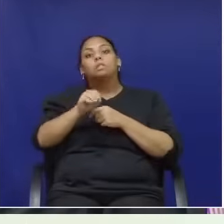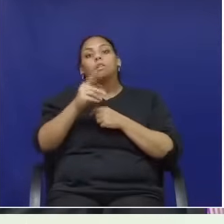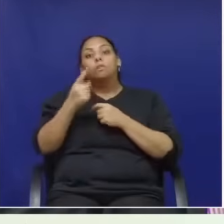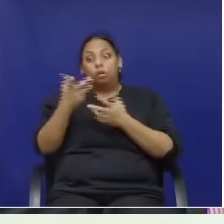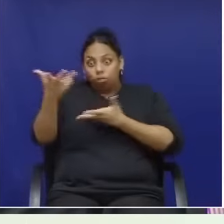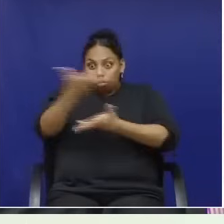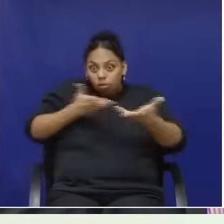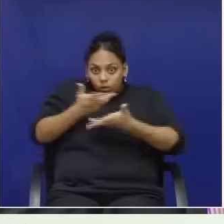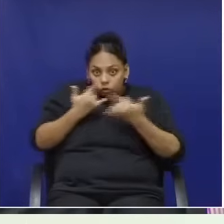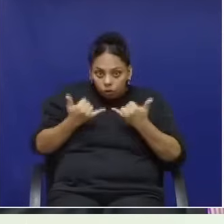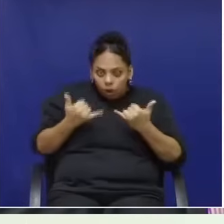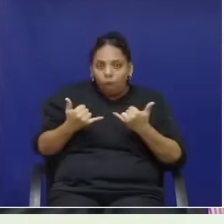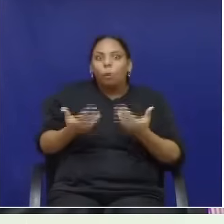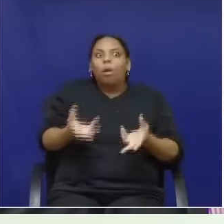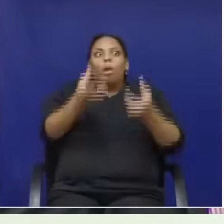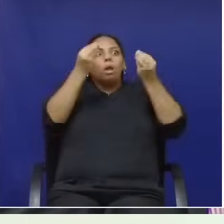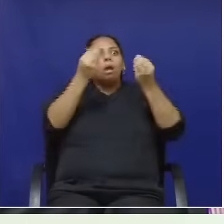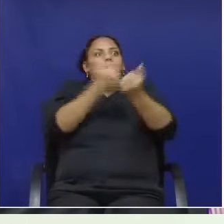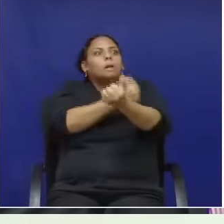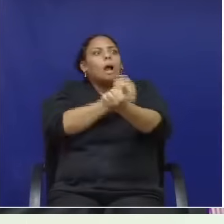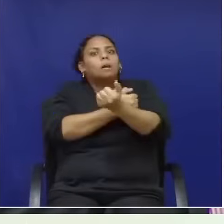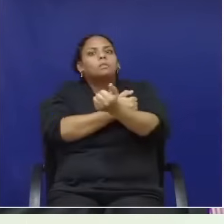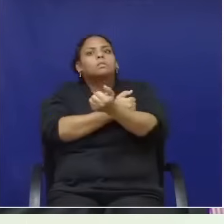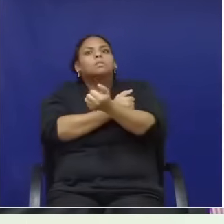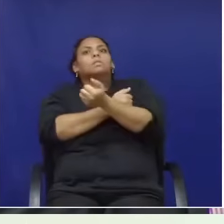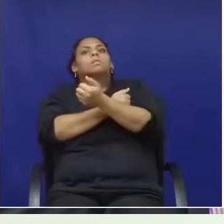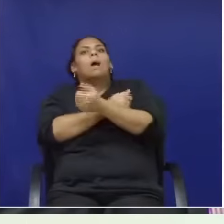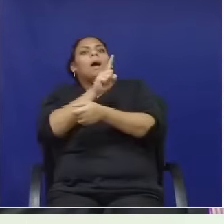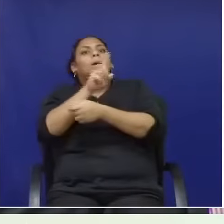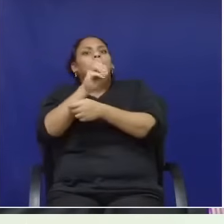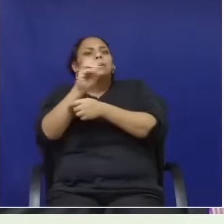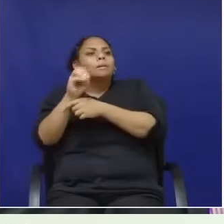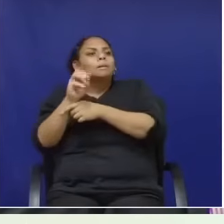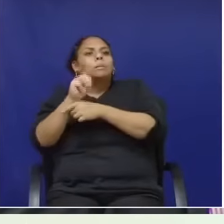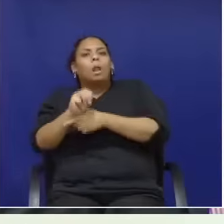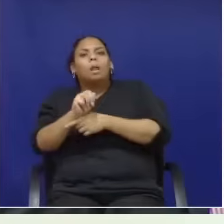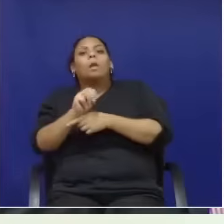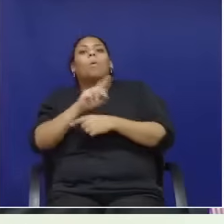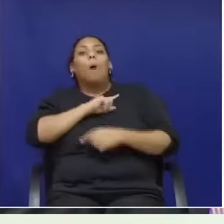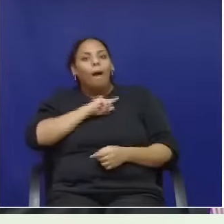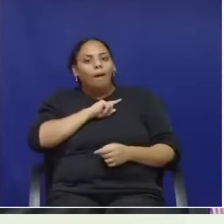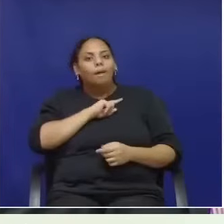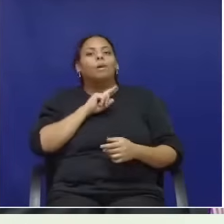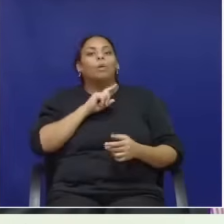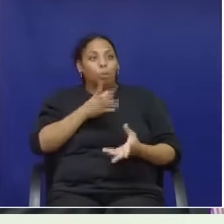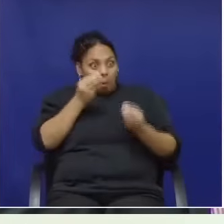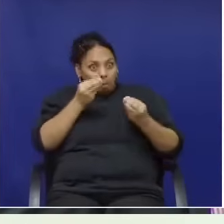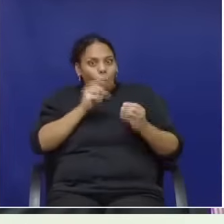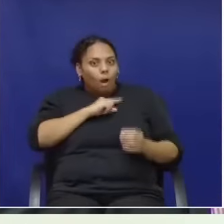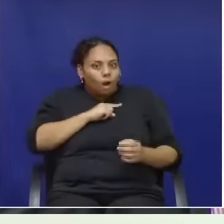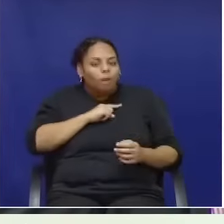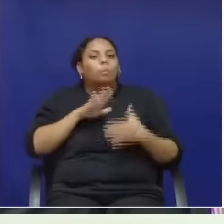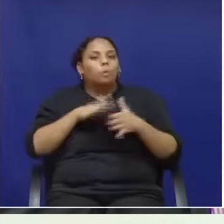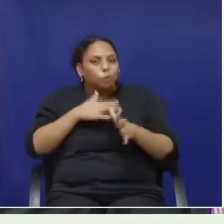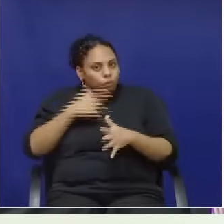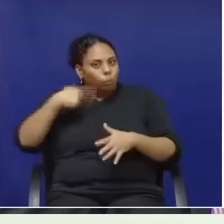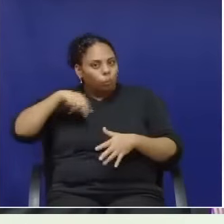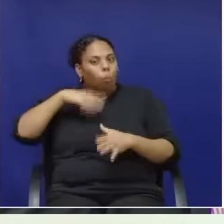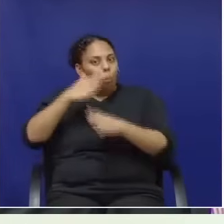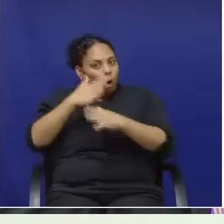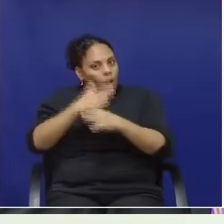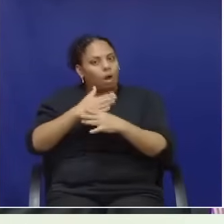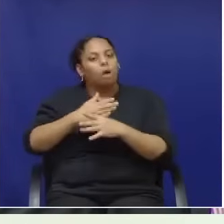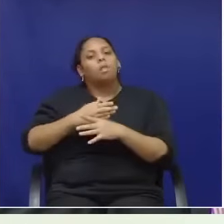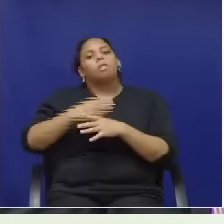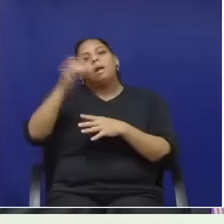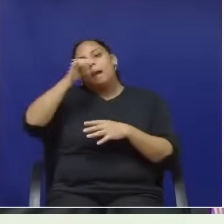we discovered drugs worth 100 million because of our capability and the work that intelligence is doing. Thank you,